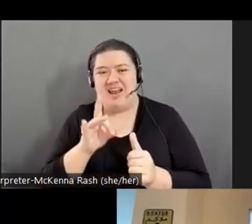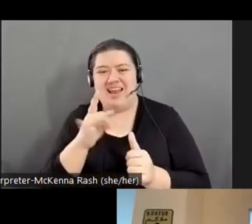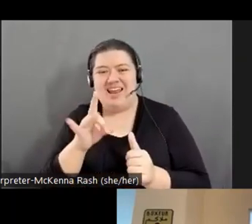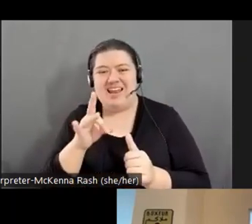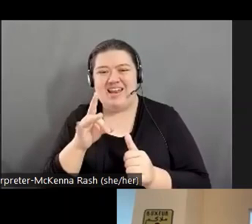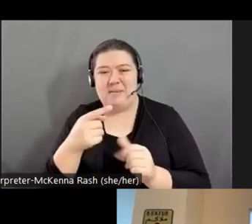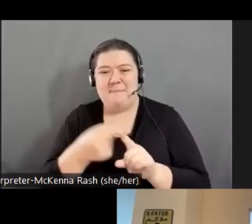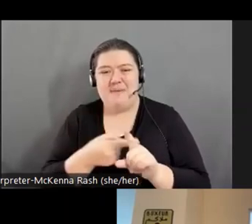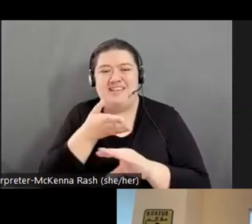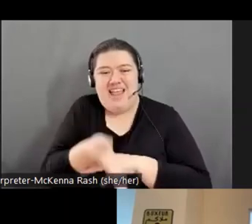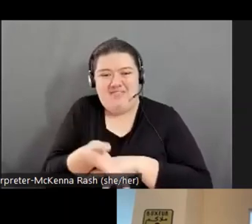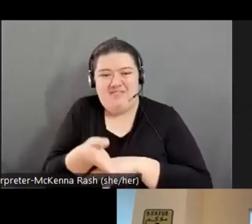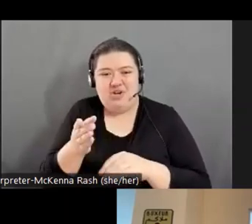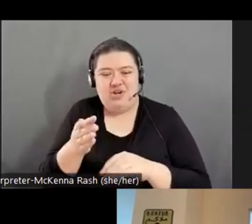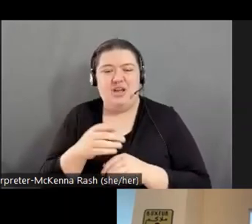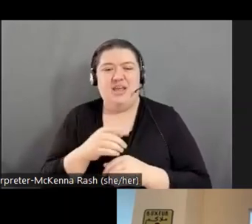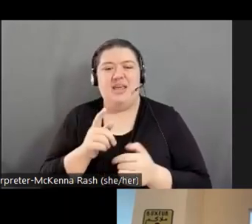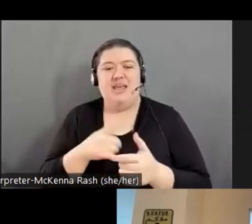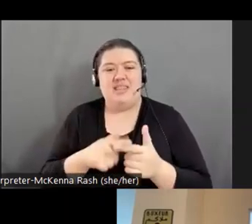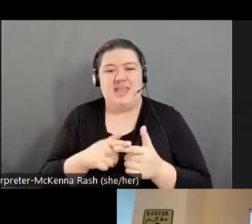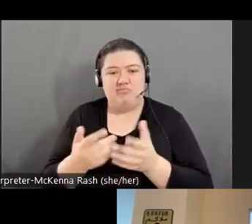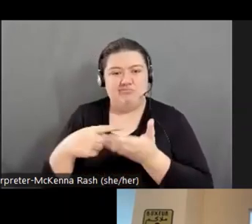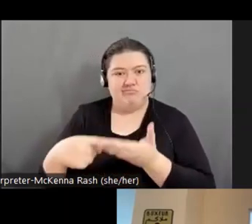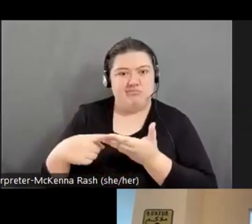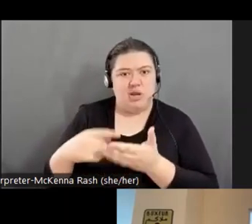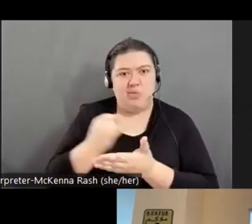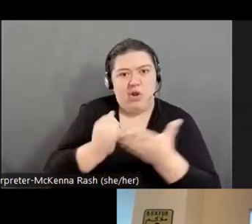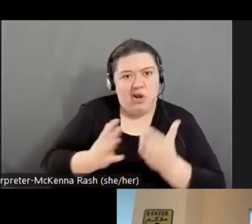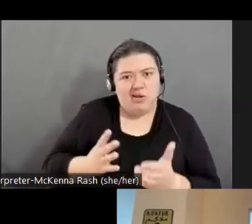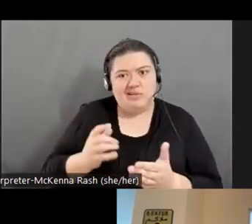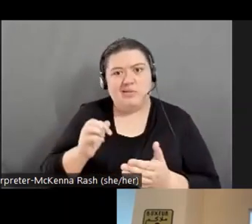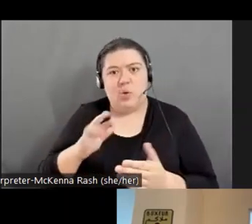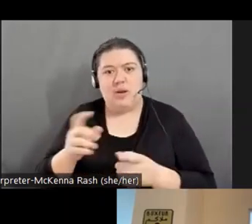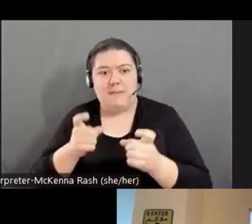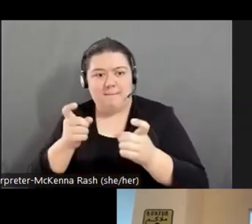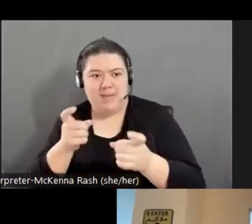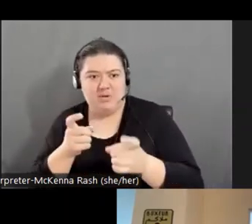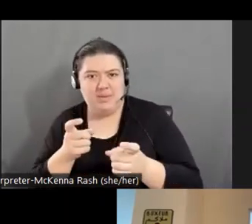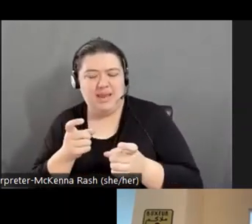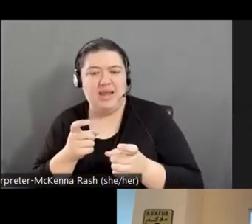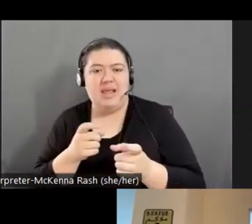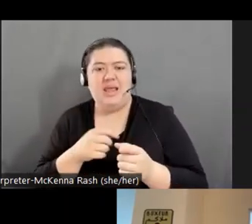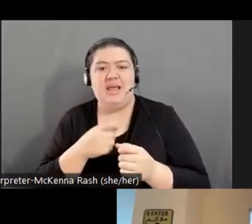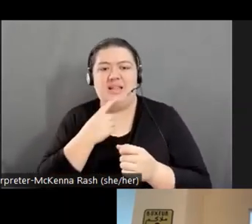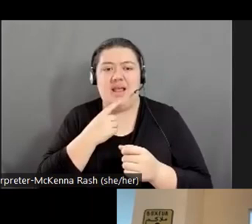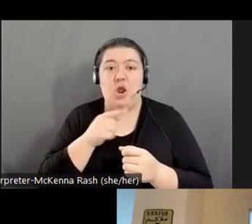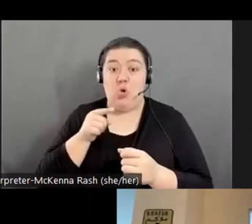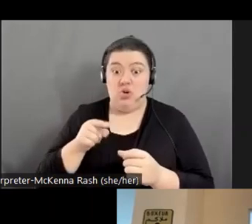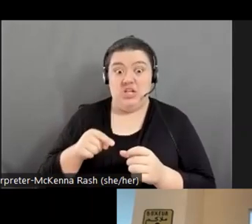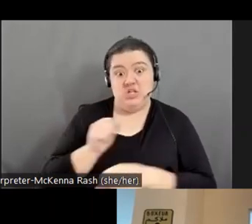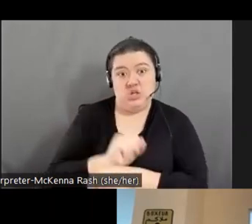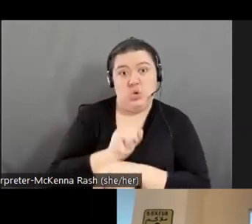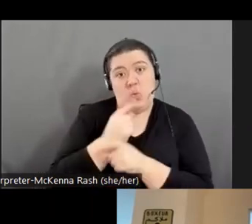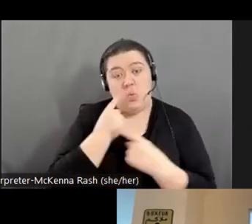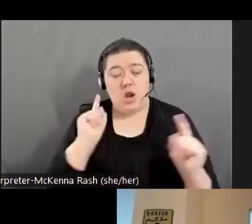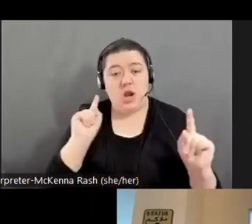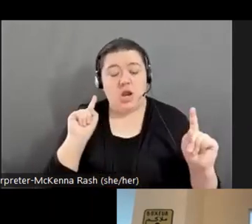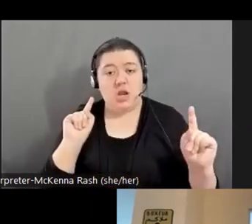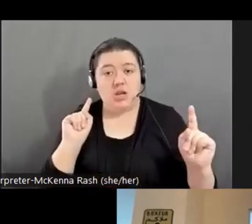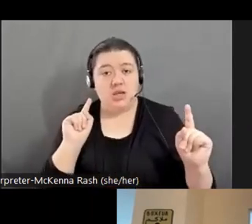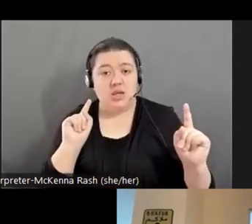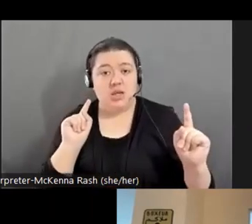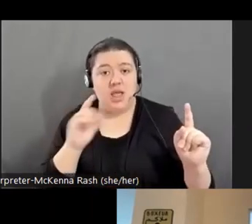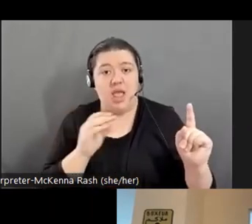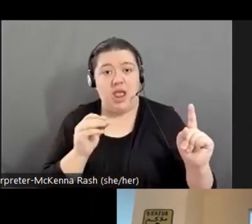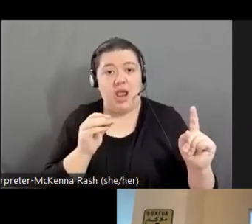a conversation with the artist or the management about, well, this is starting to work and